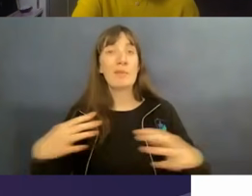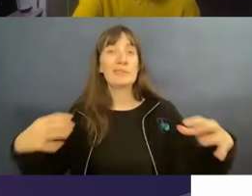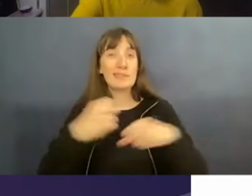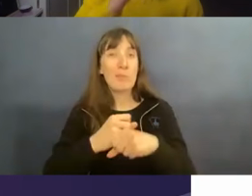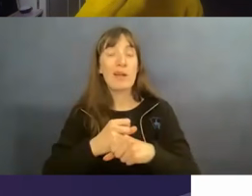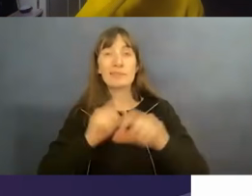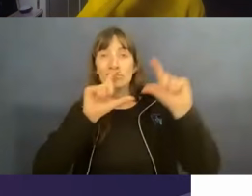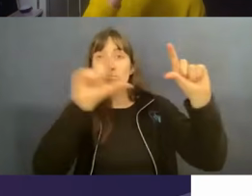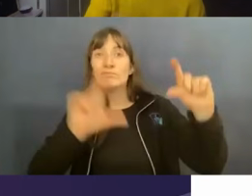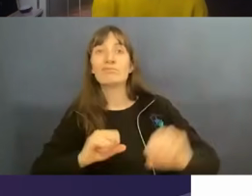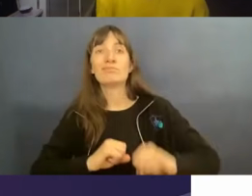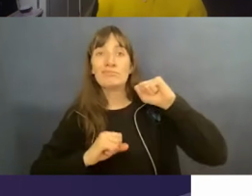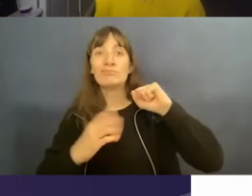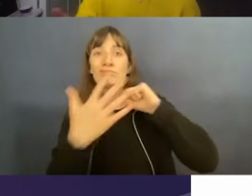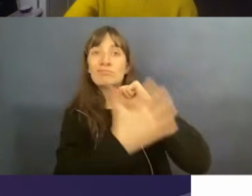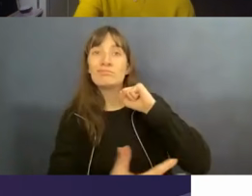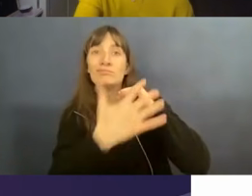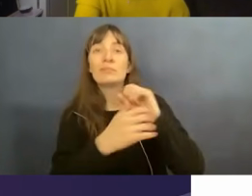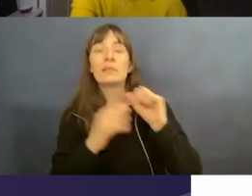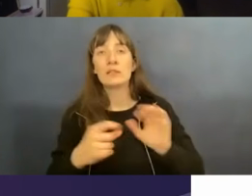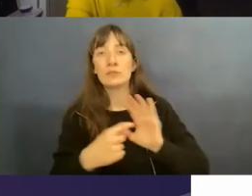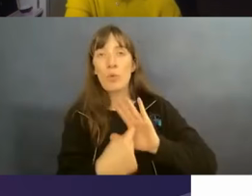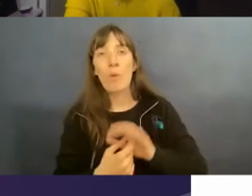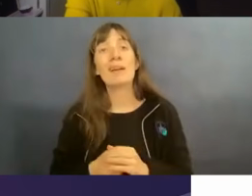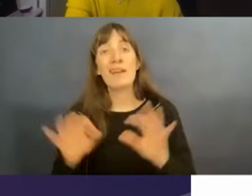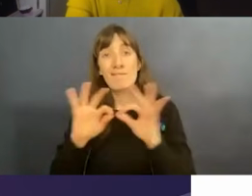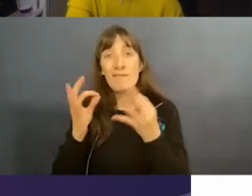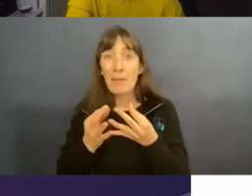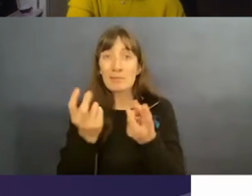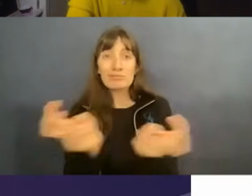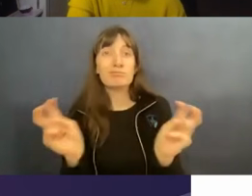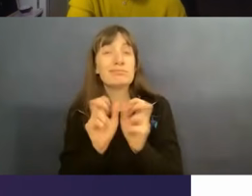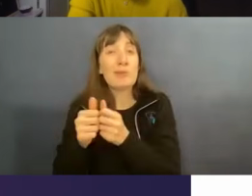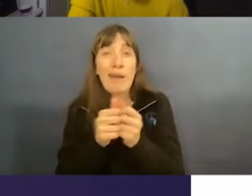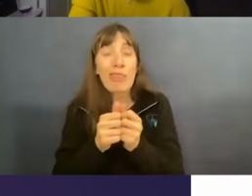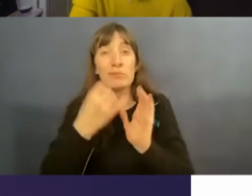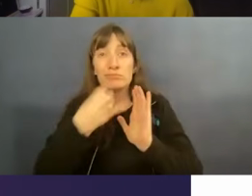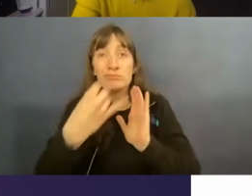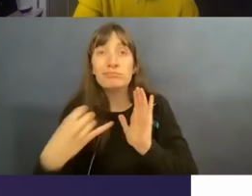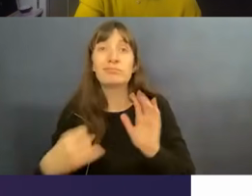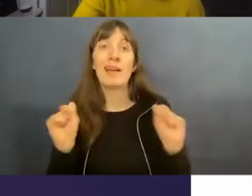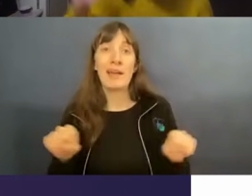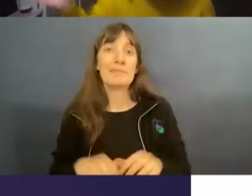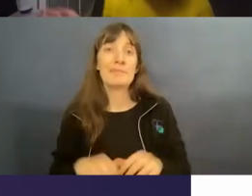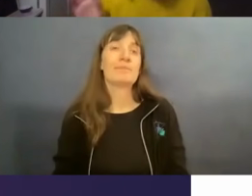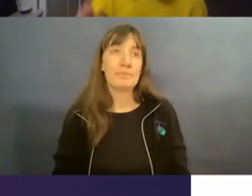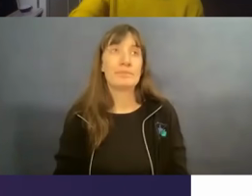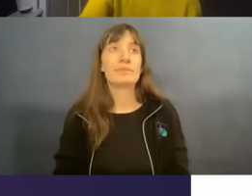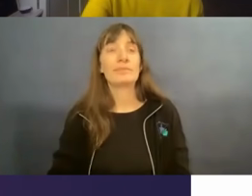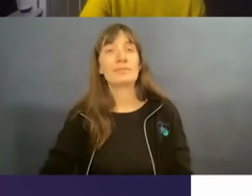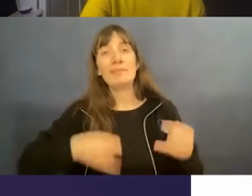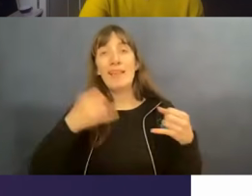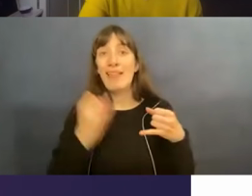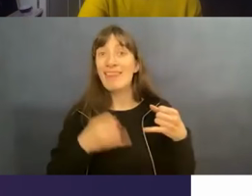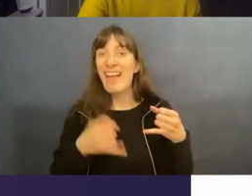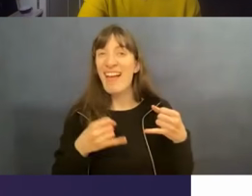great tool. And those are things that, families can all do together as well. And the very last